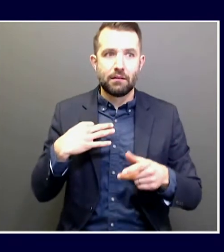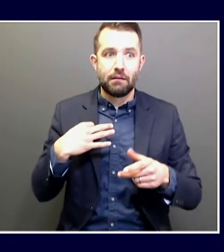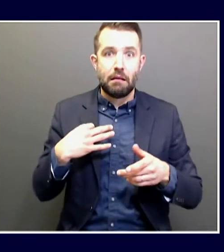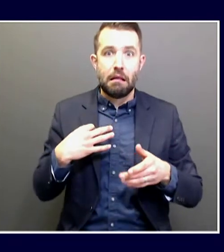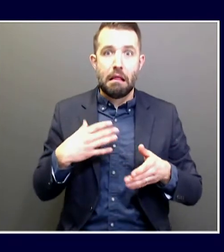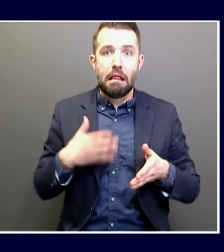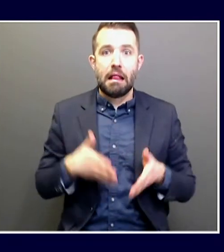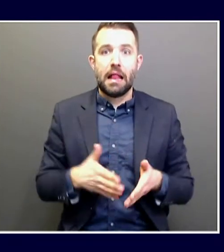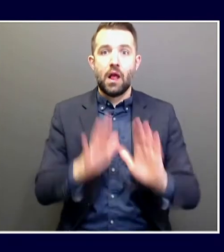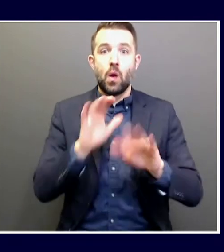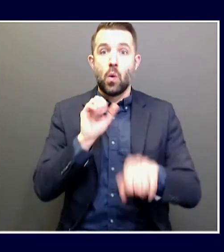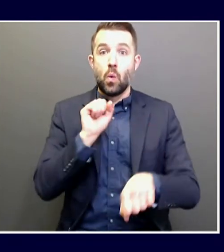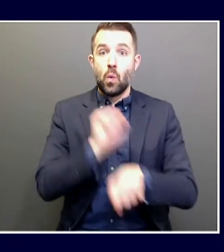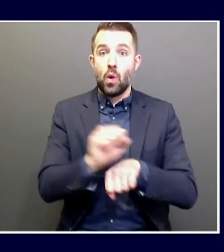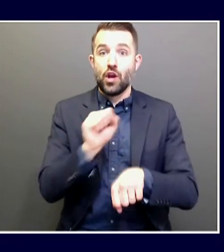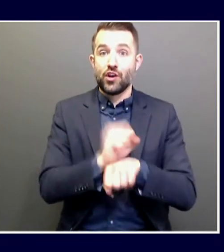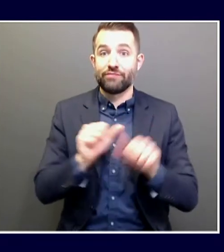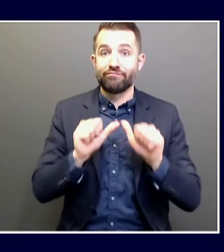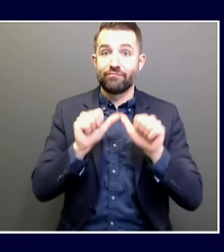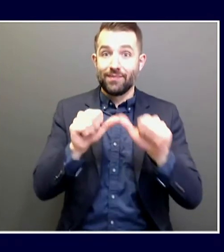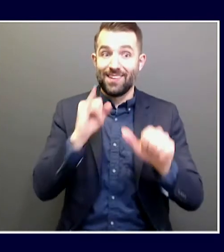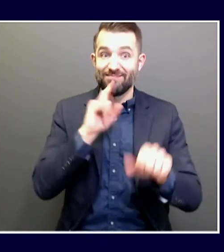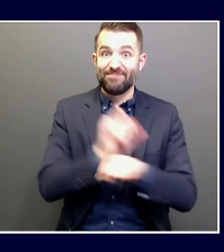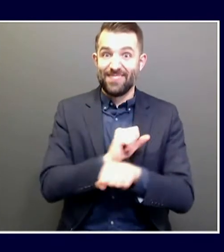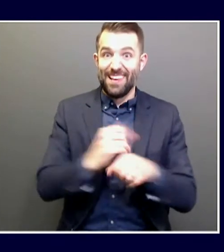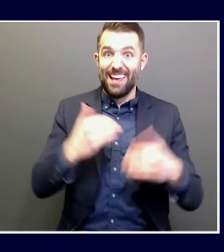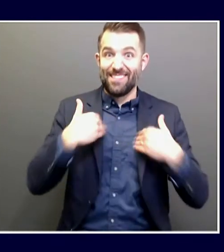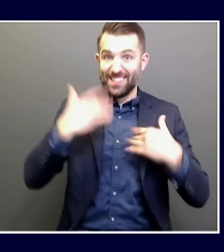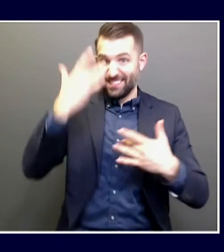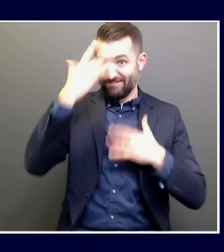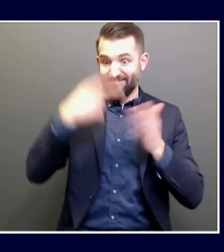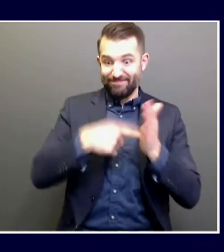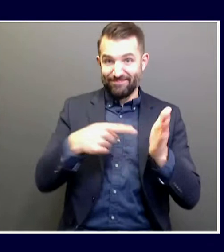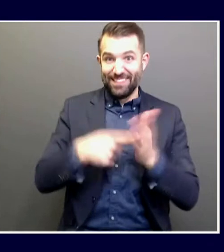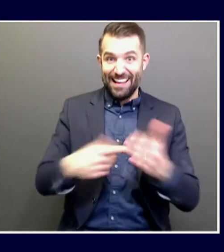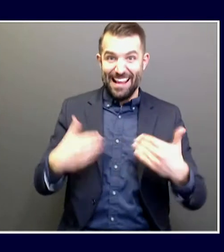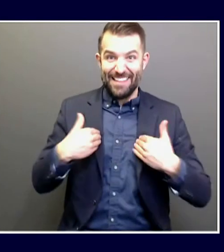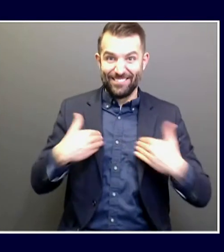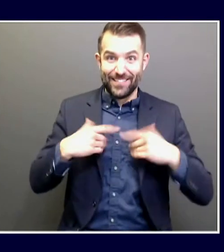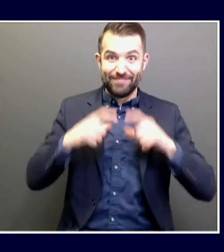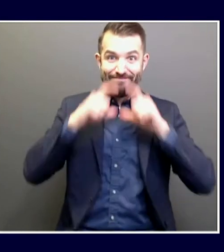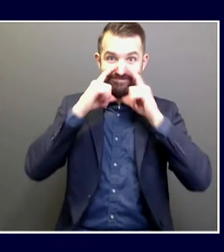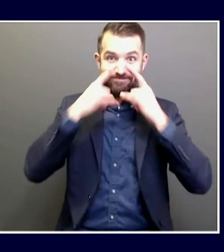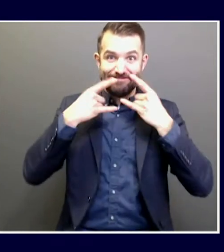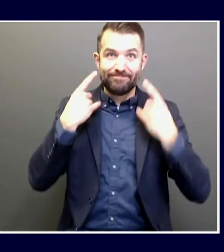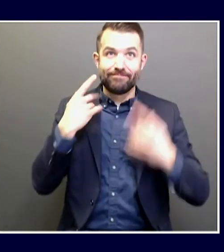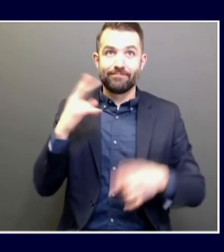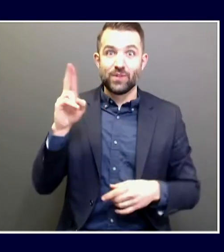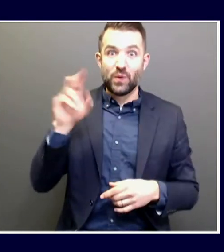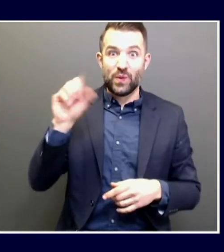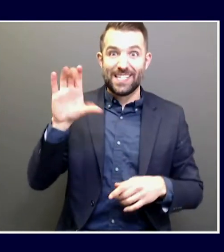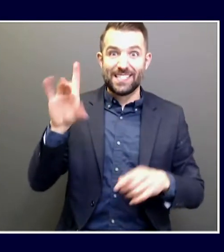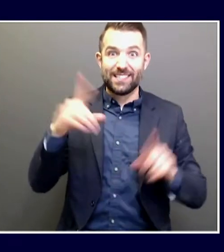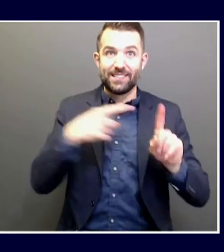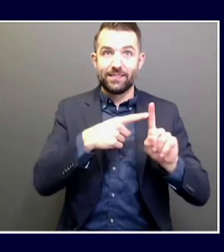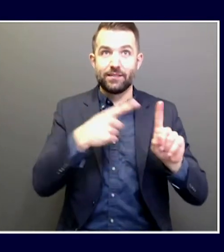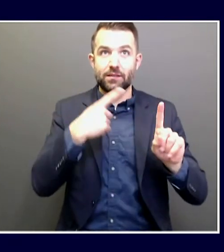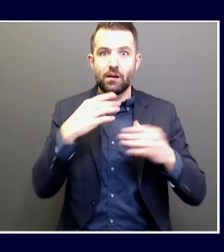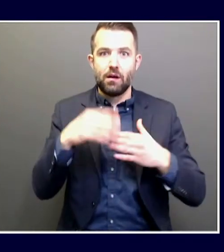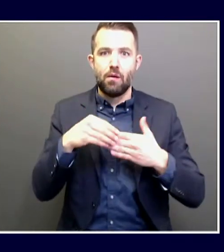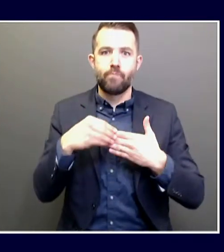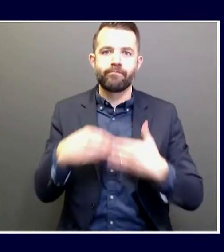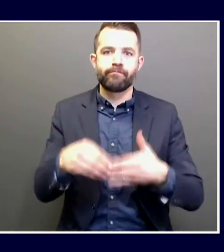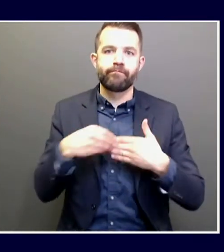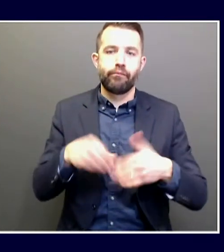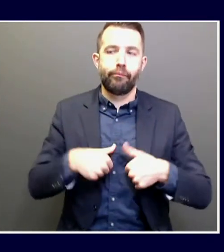places, and the US CDC relaxing some of their guidelines, letting people return to work sooner, how much public health risk